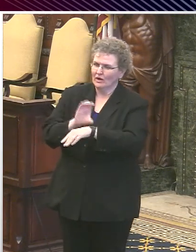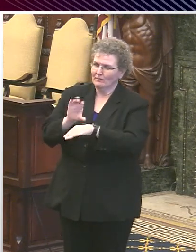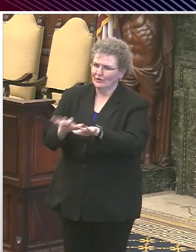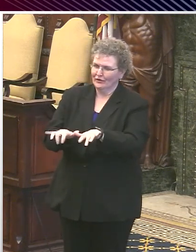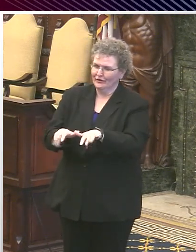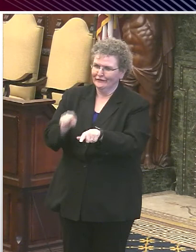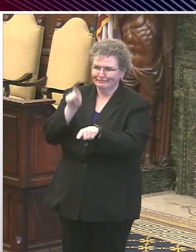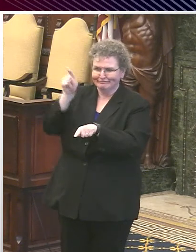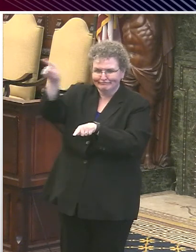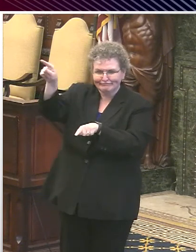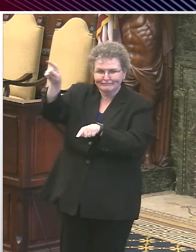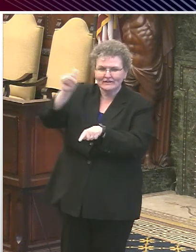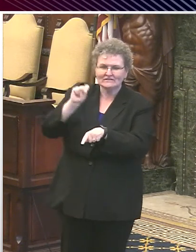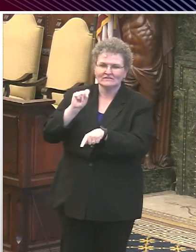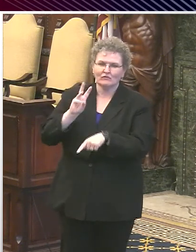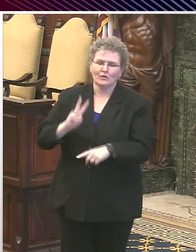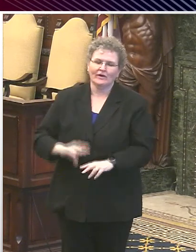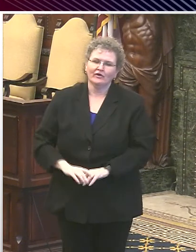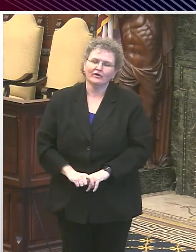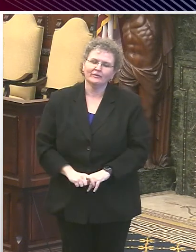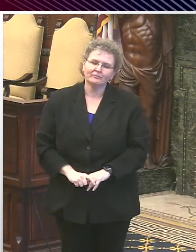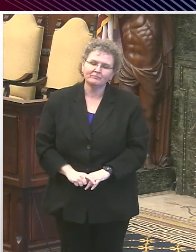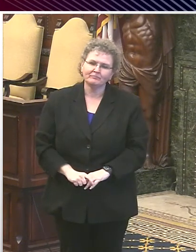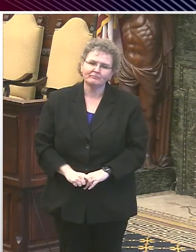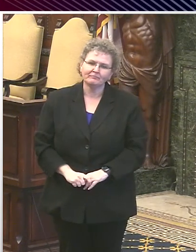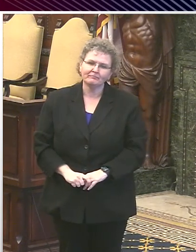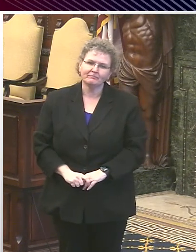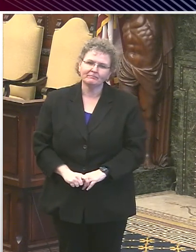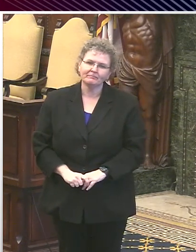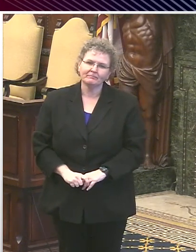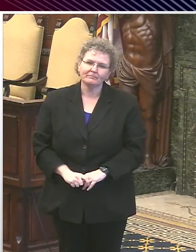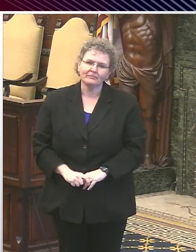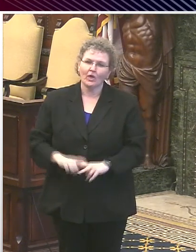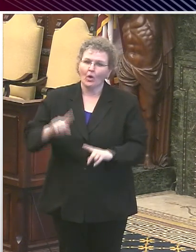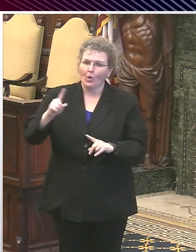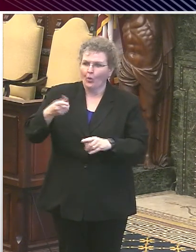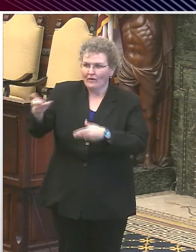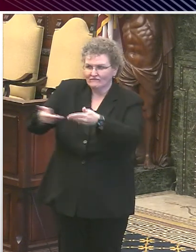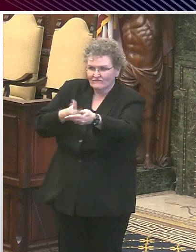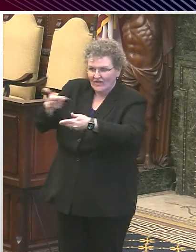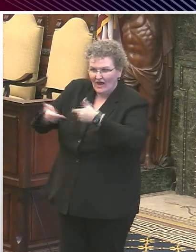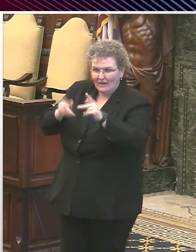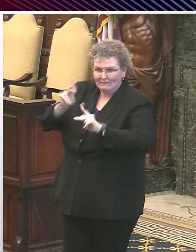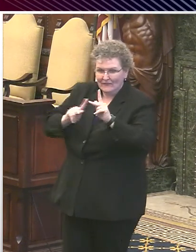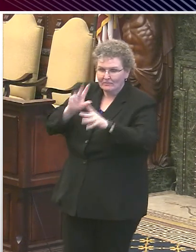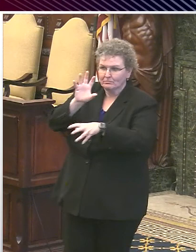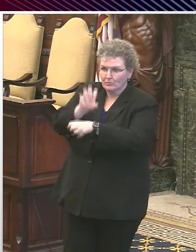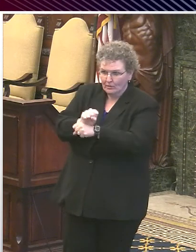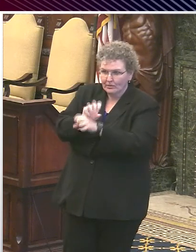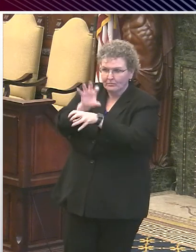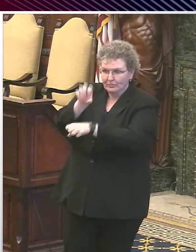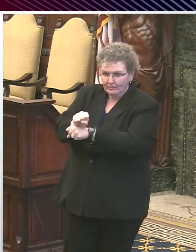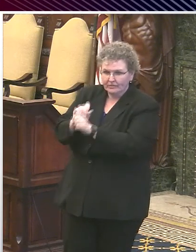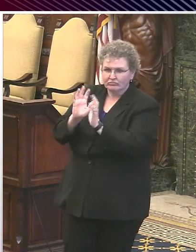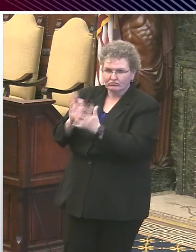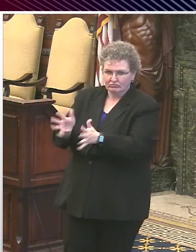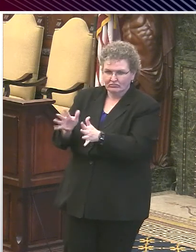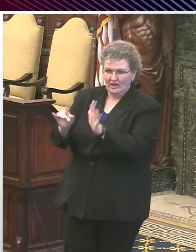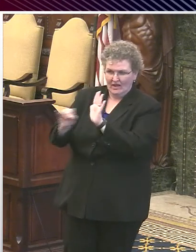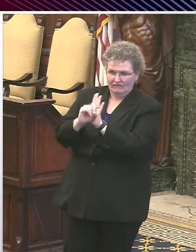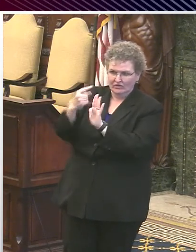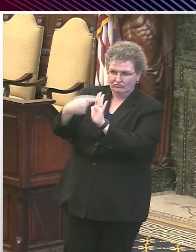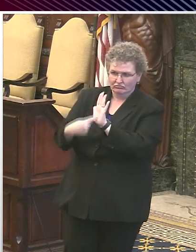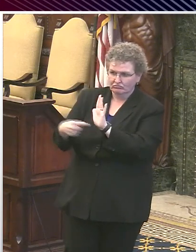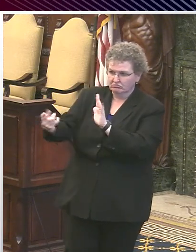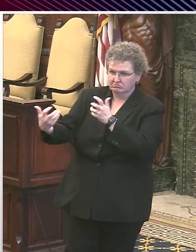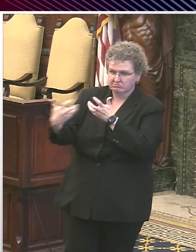they're well, only an invited person can schedule an appointment. And they would have to identify themselves?